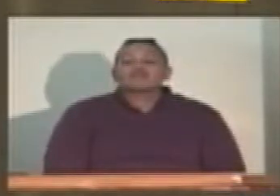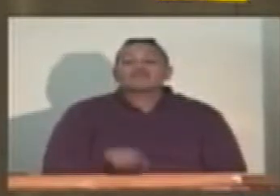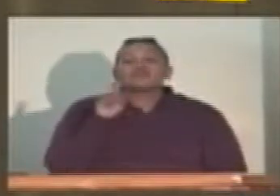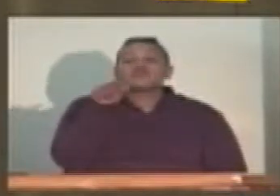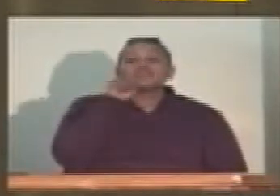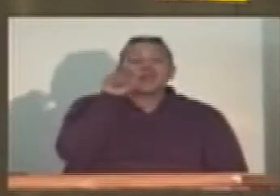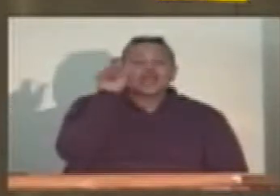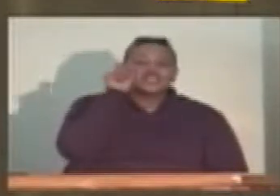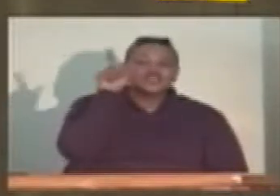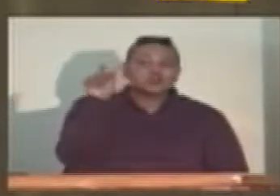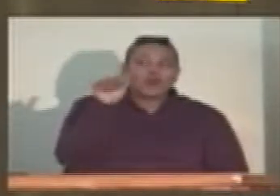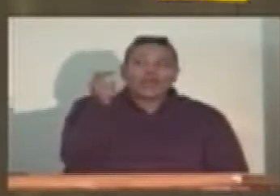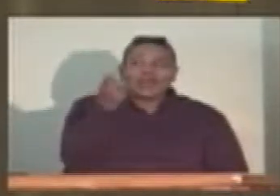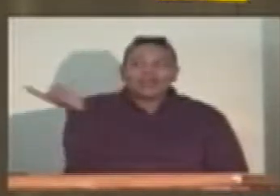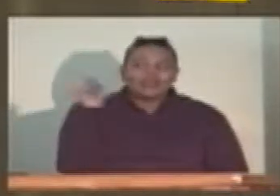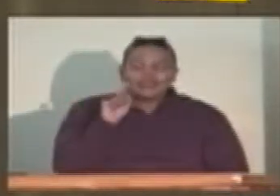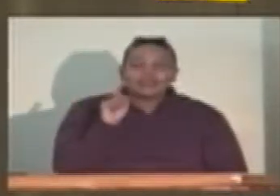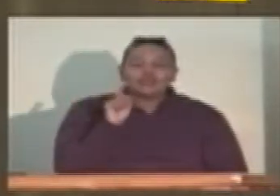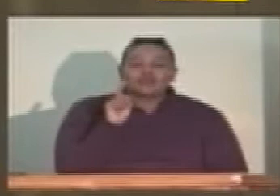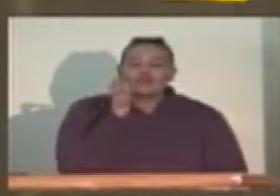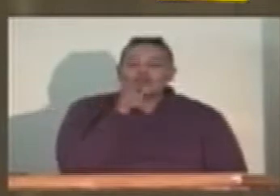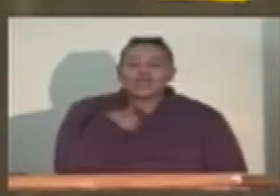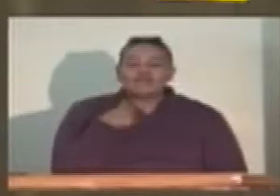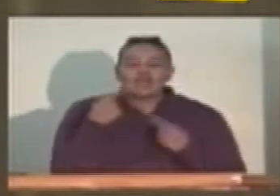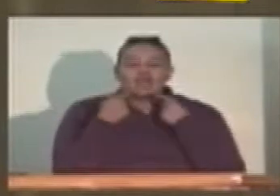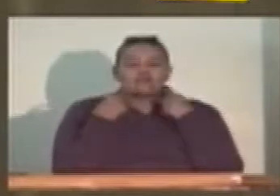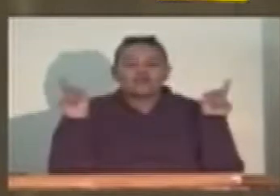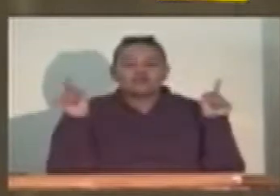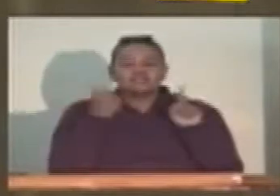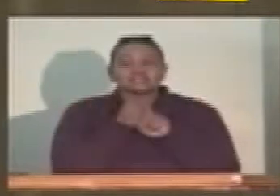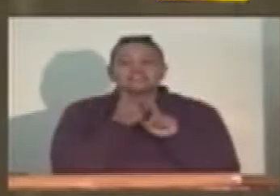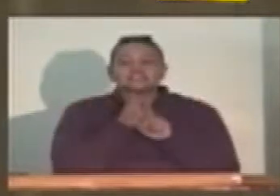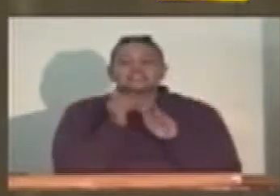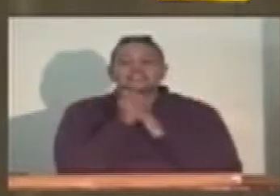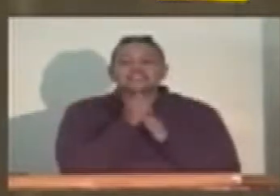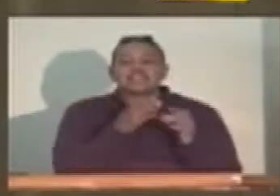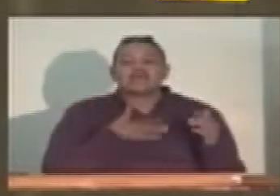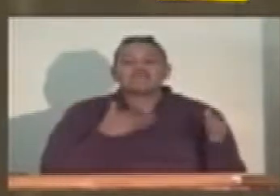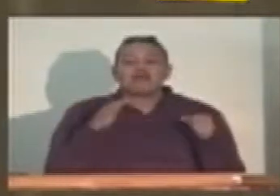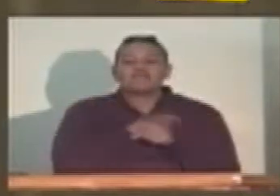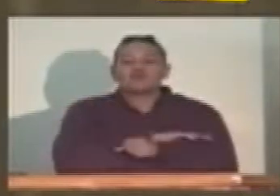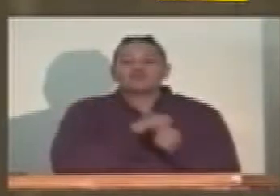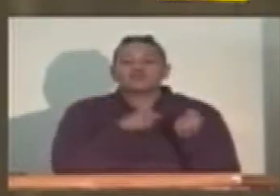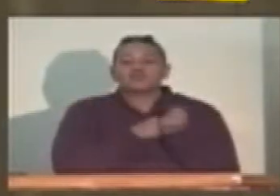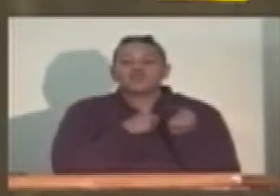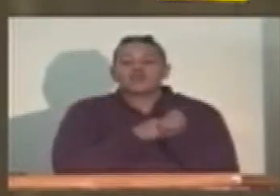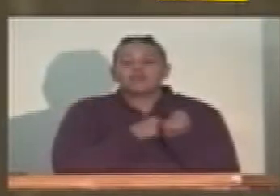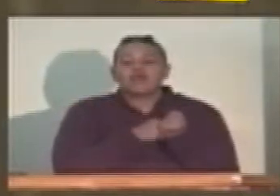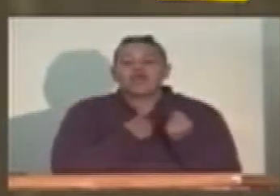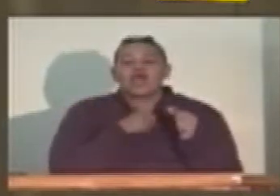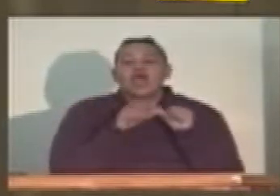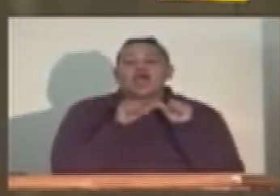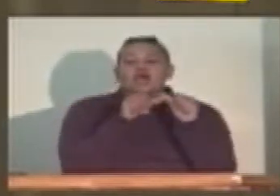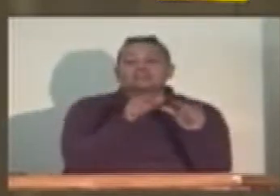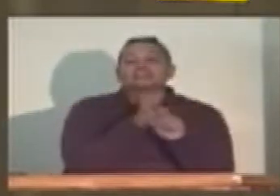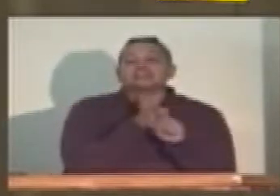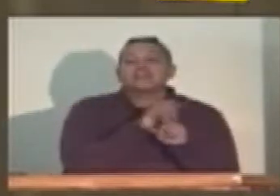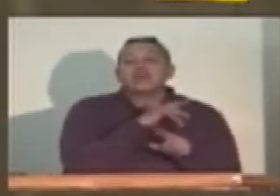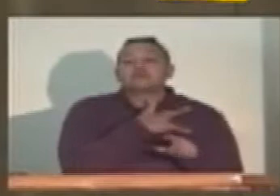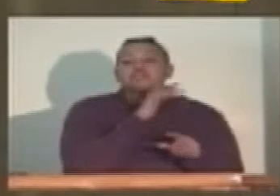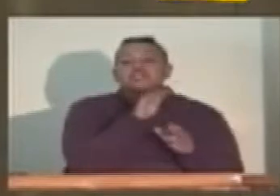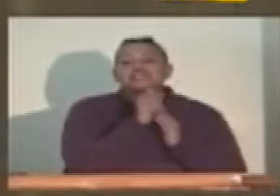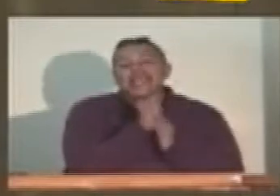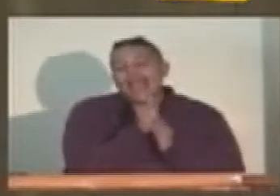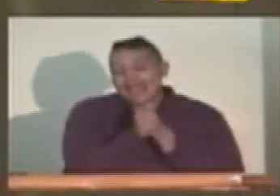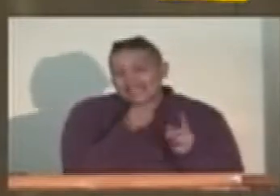it should not be a surprise to anyone if I pronounce that the Leader has my full support and I continue to appreciate his